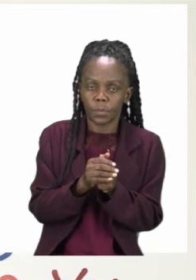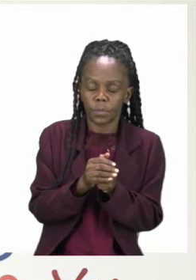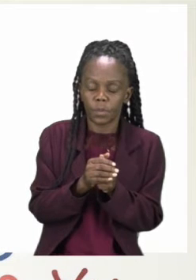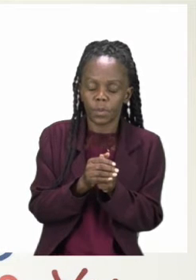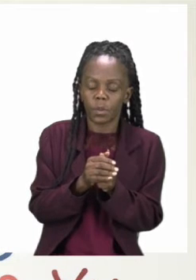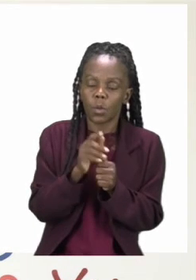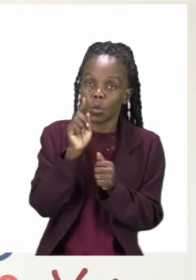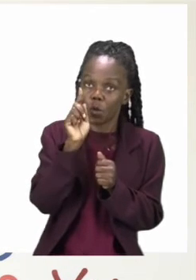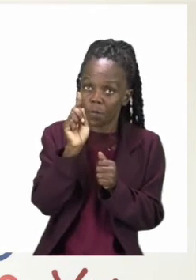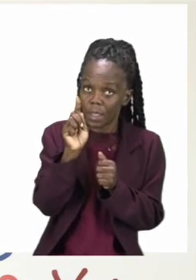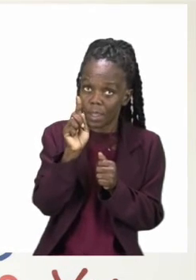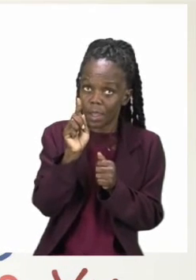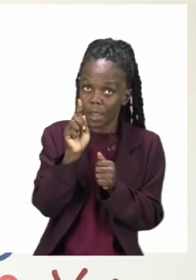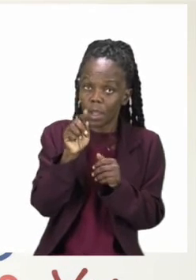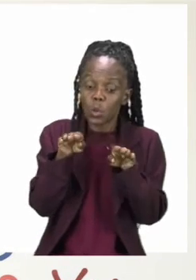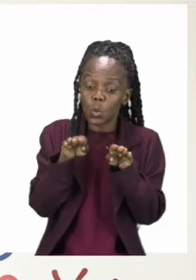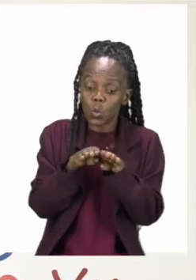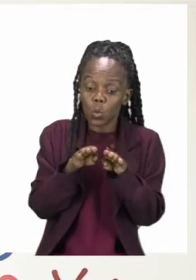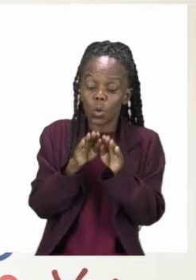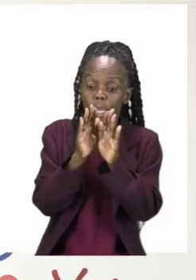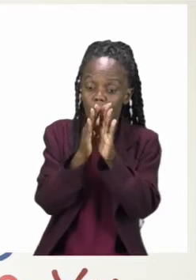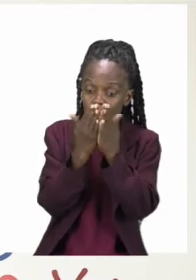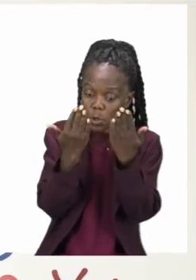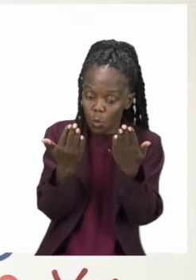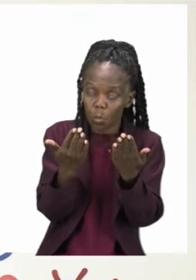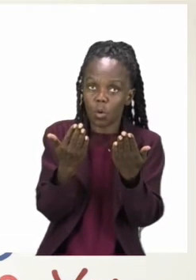booklet. You are going to go